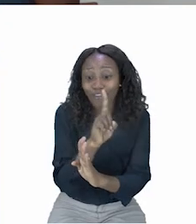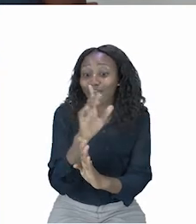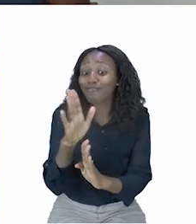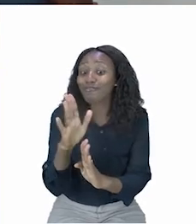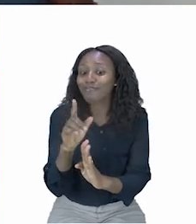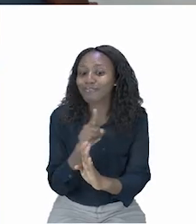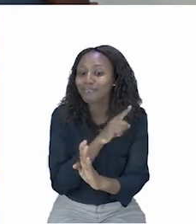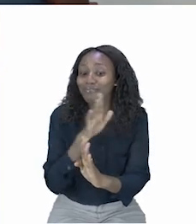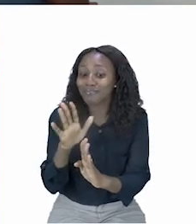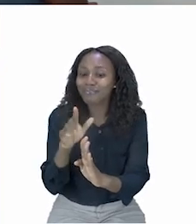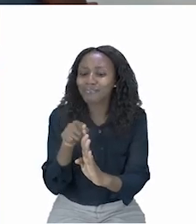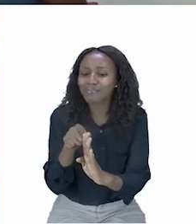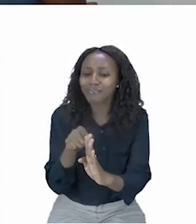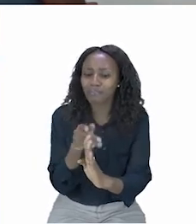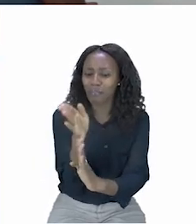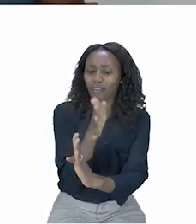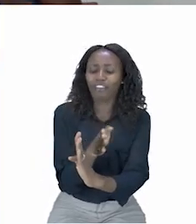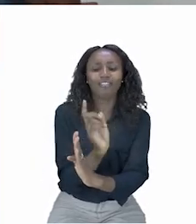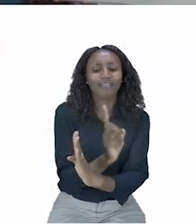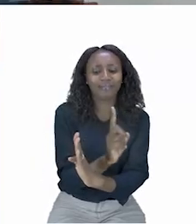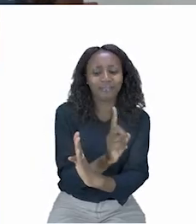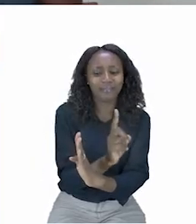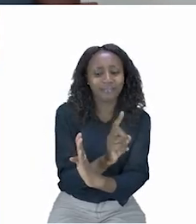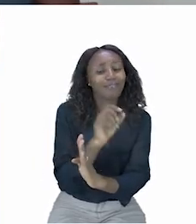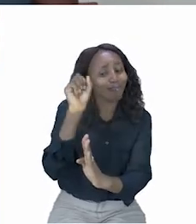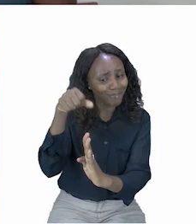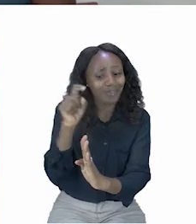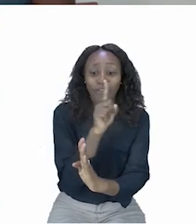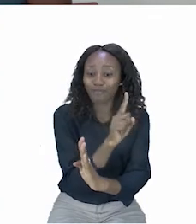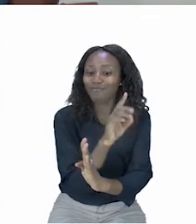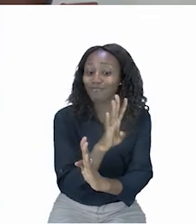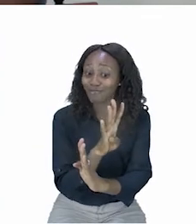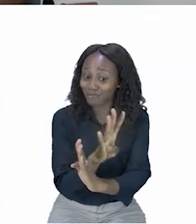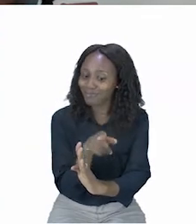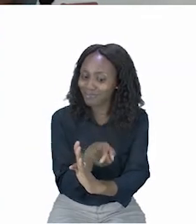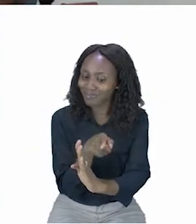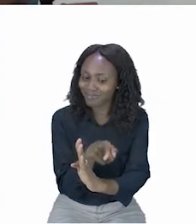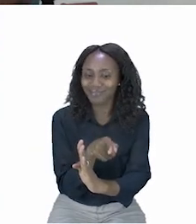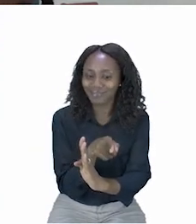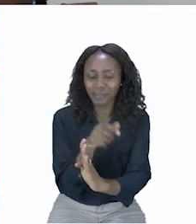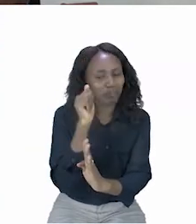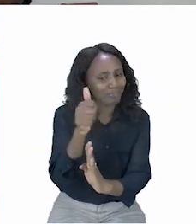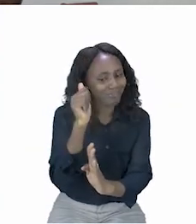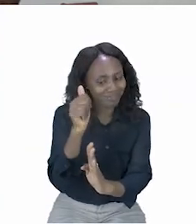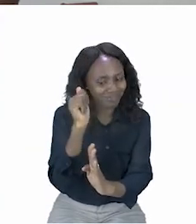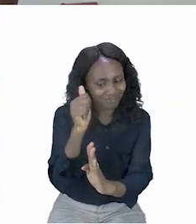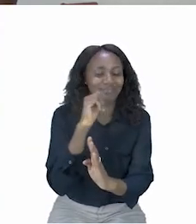15? Which one would you say? Yes, well done, grade 3s. We would